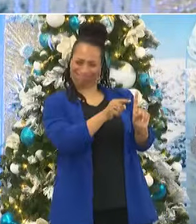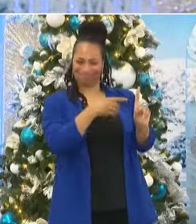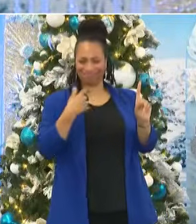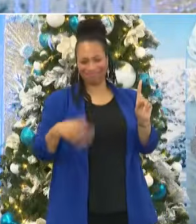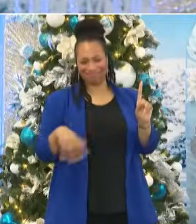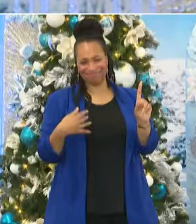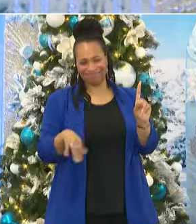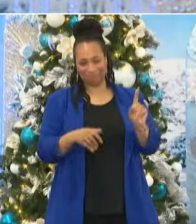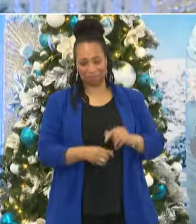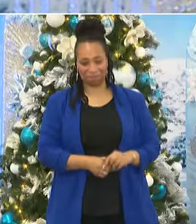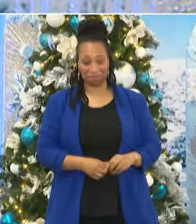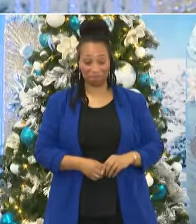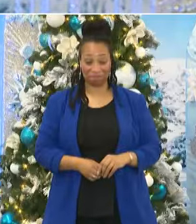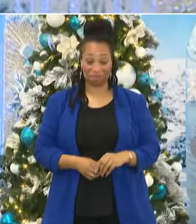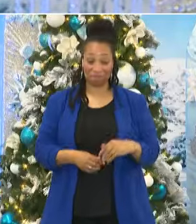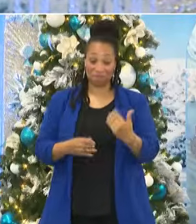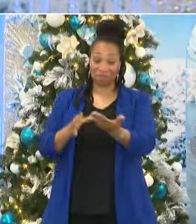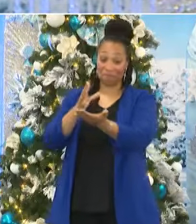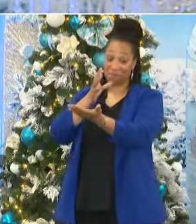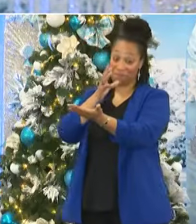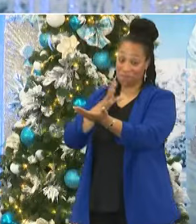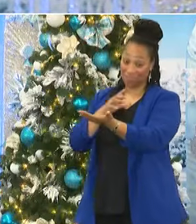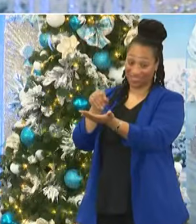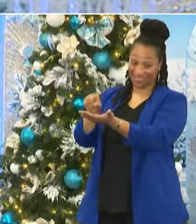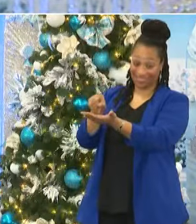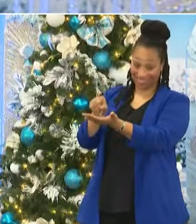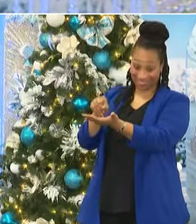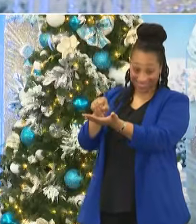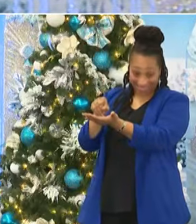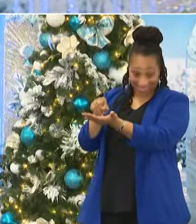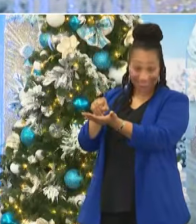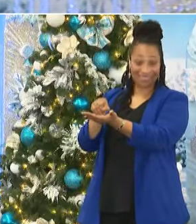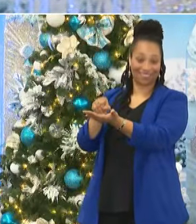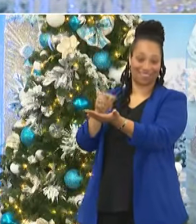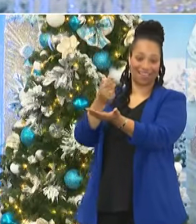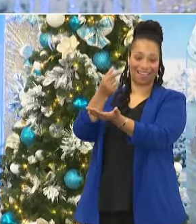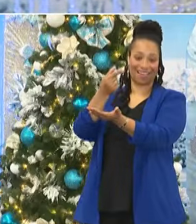Congeniality, who was named at the Miss Senior